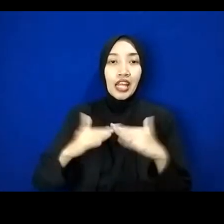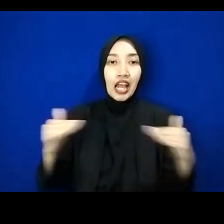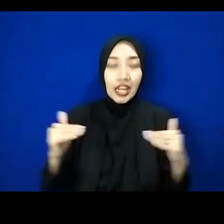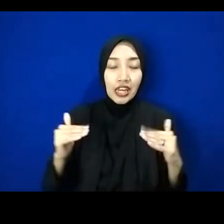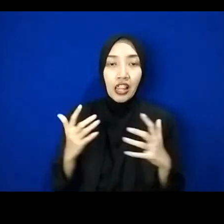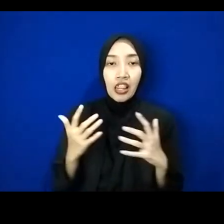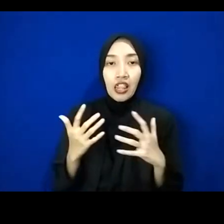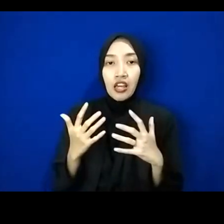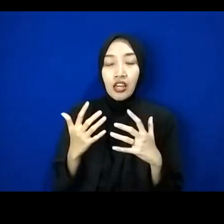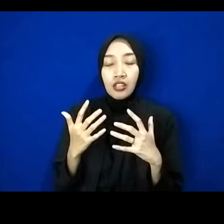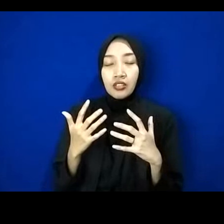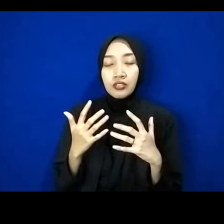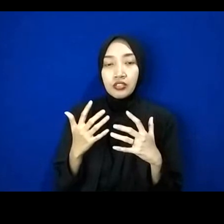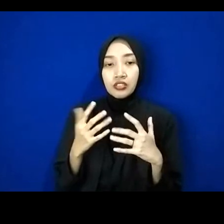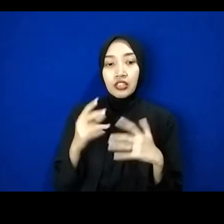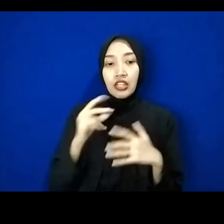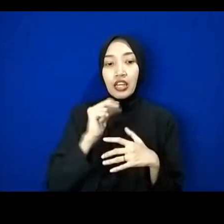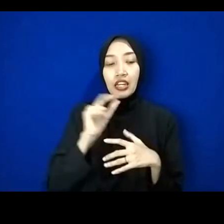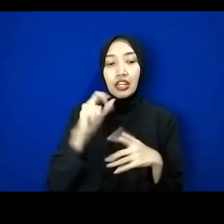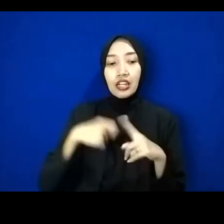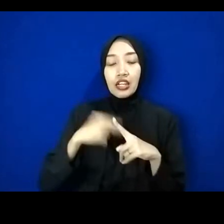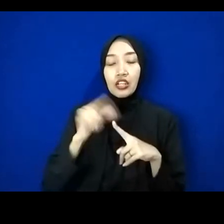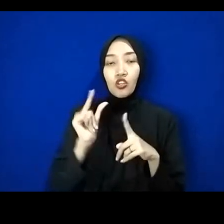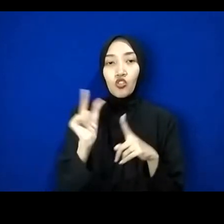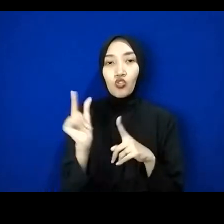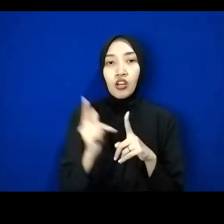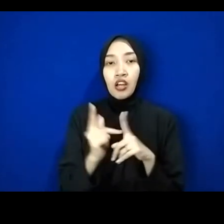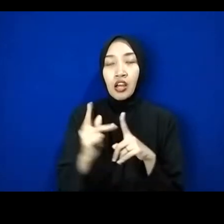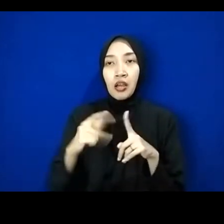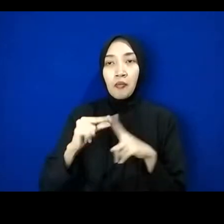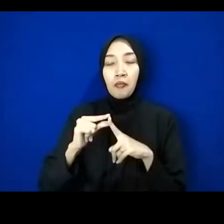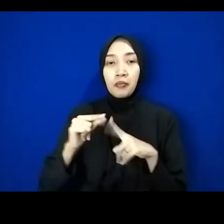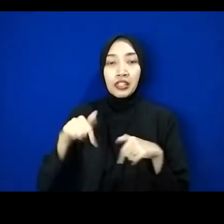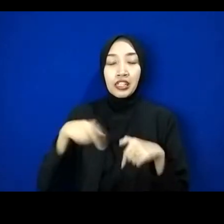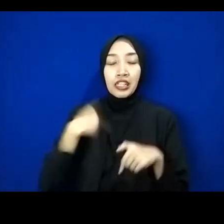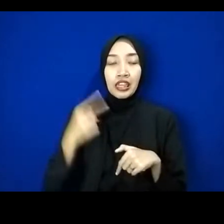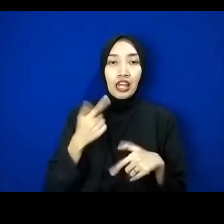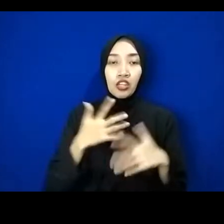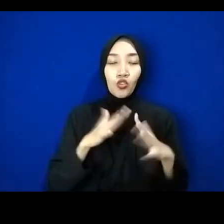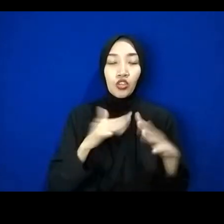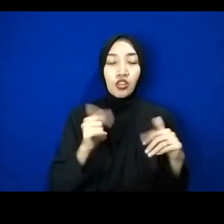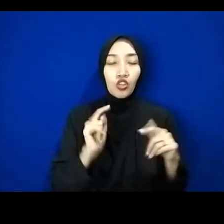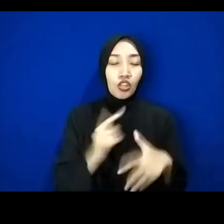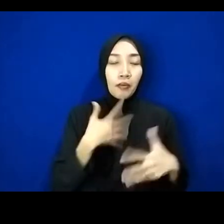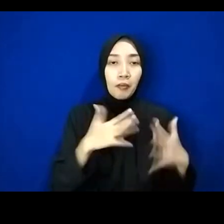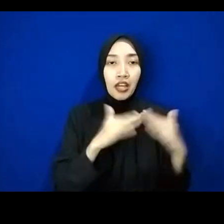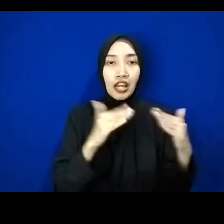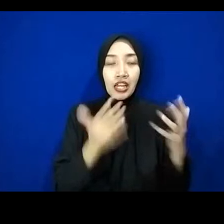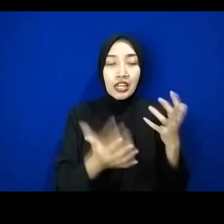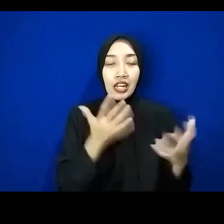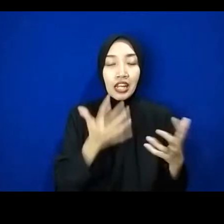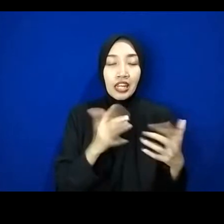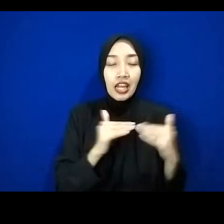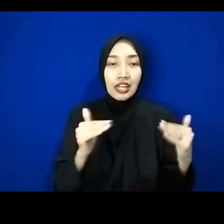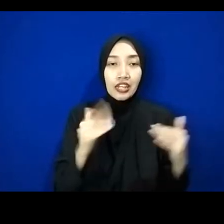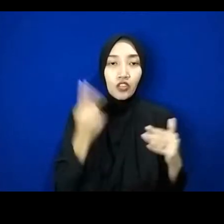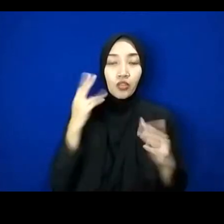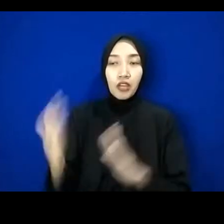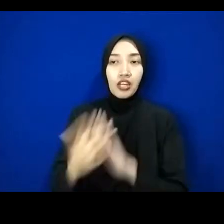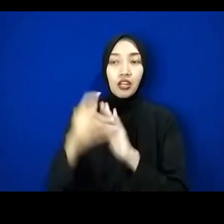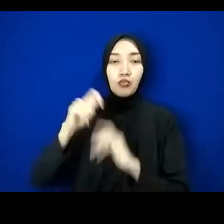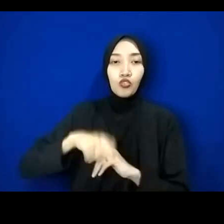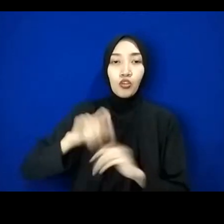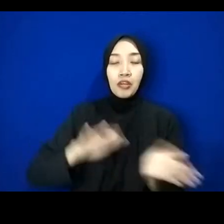KUHAP, especially fair trial of people who facing the death sentence. I think that's all that I